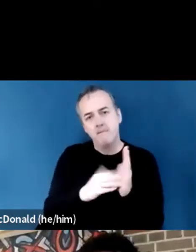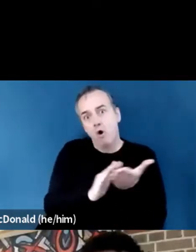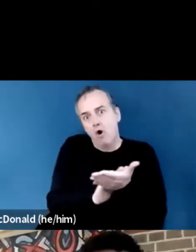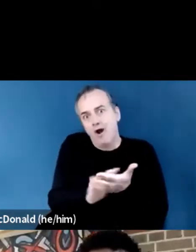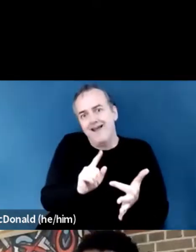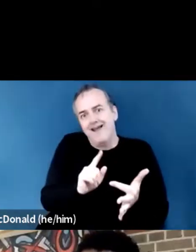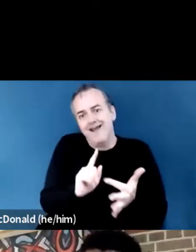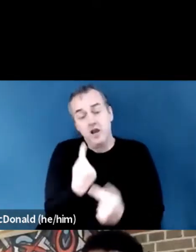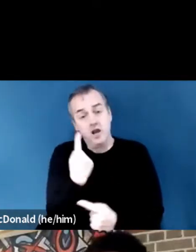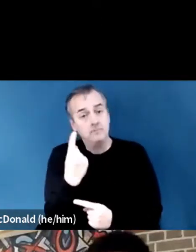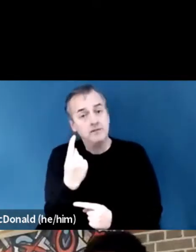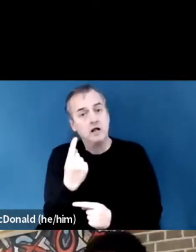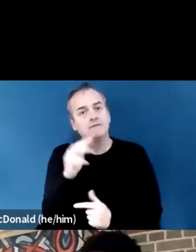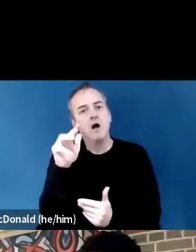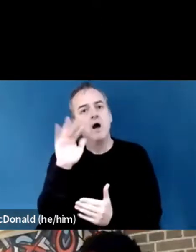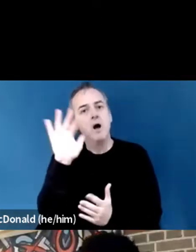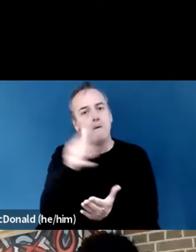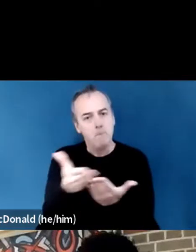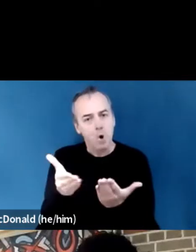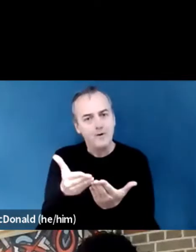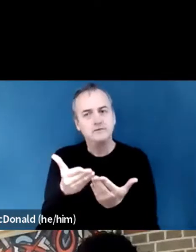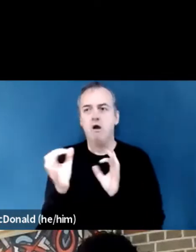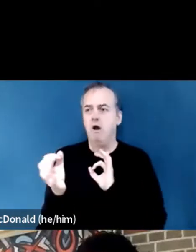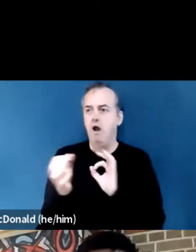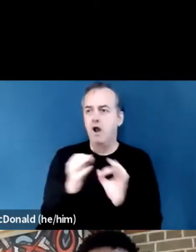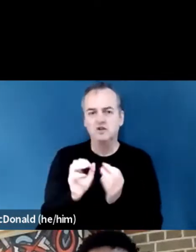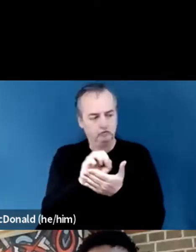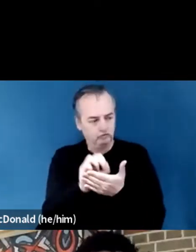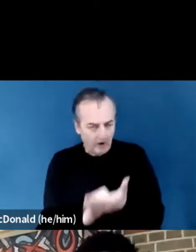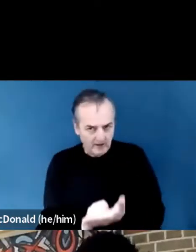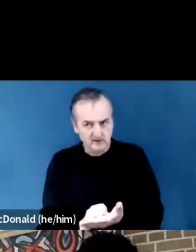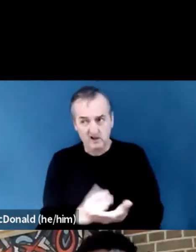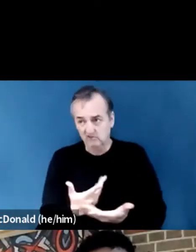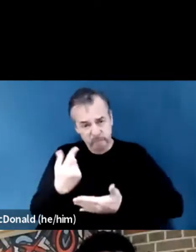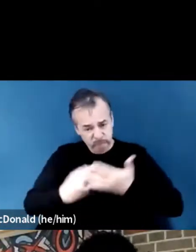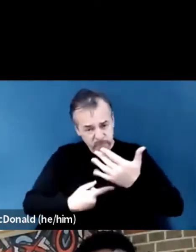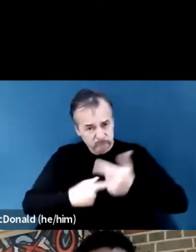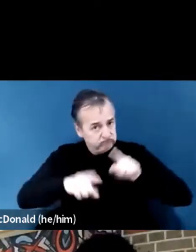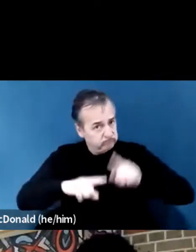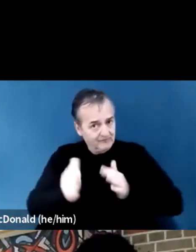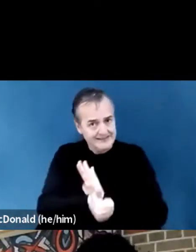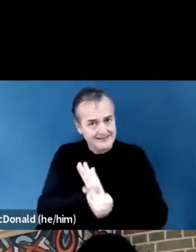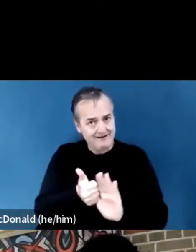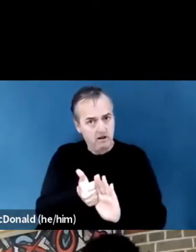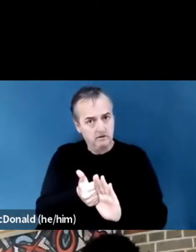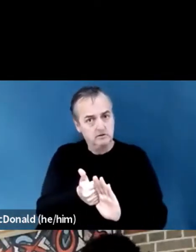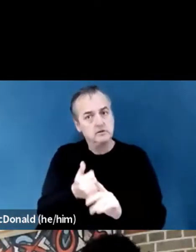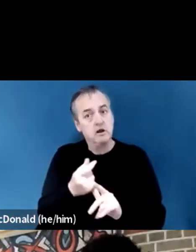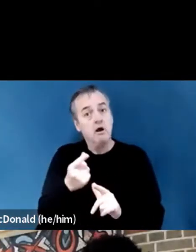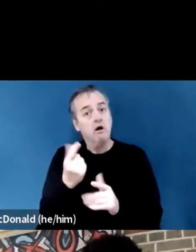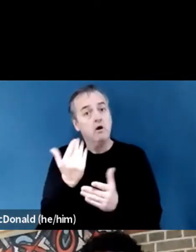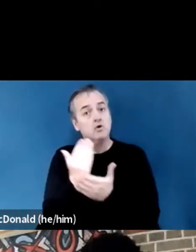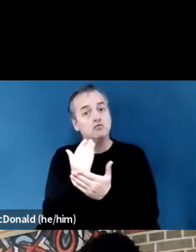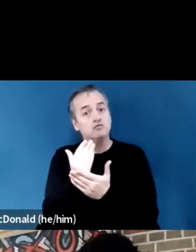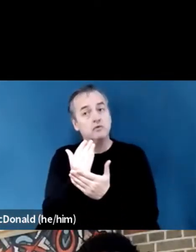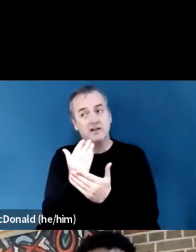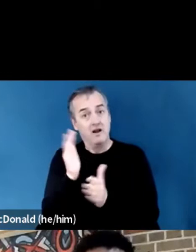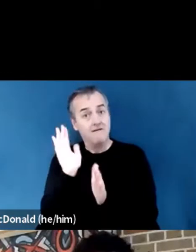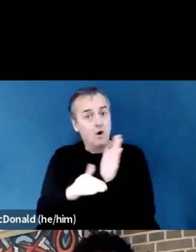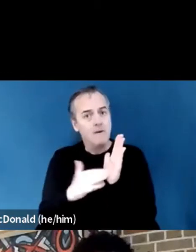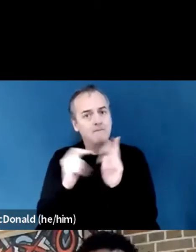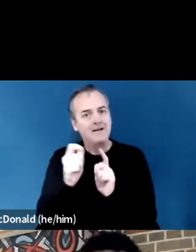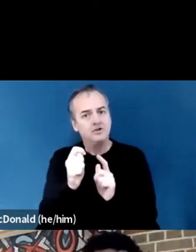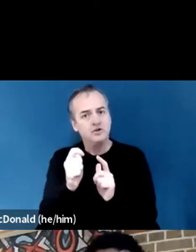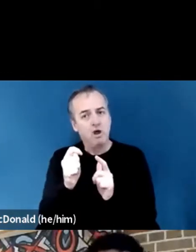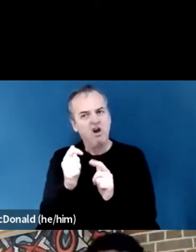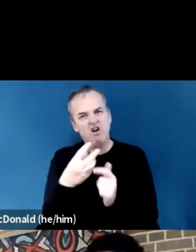poet, actor, writer of things. I'm a first-generation light brown Mancunian in my 30-somethings, but I